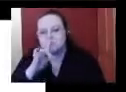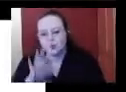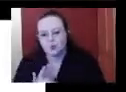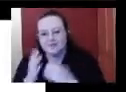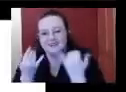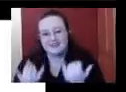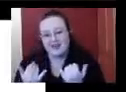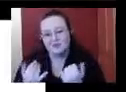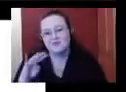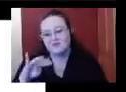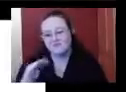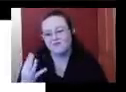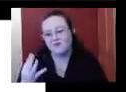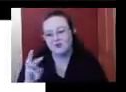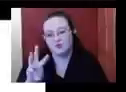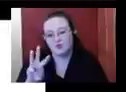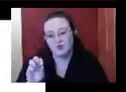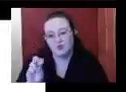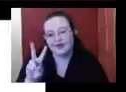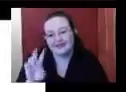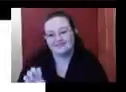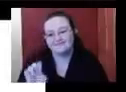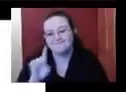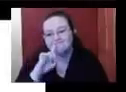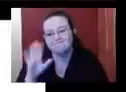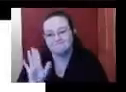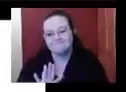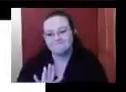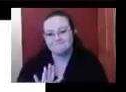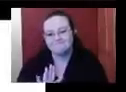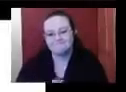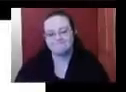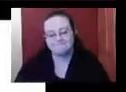firmly in the fourth wave of the pandemic.